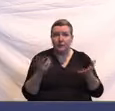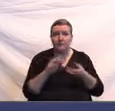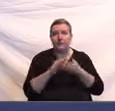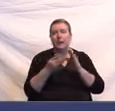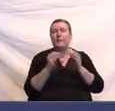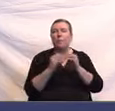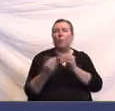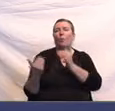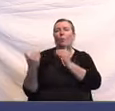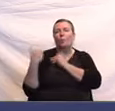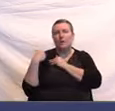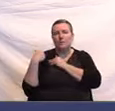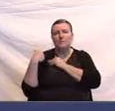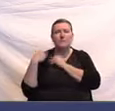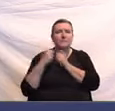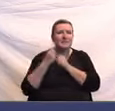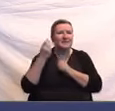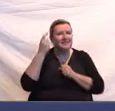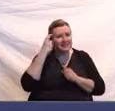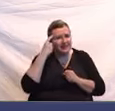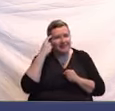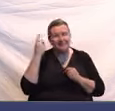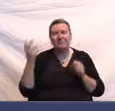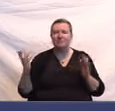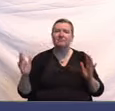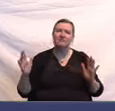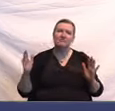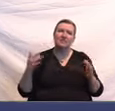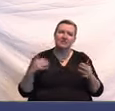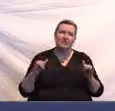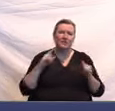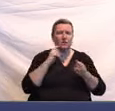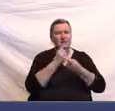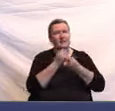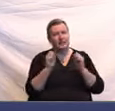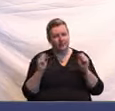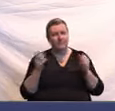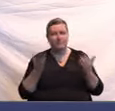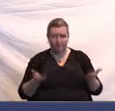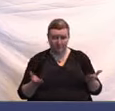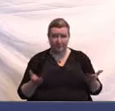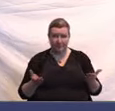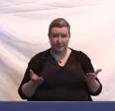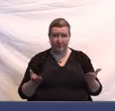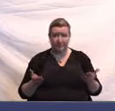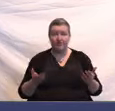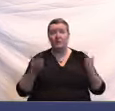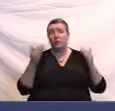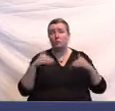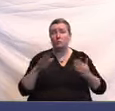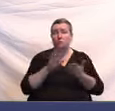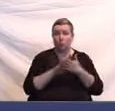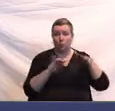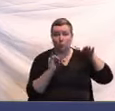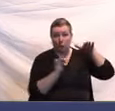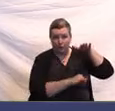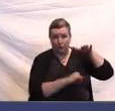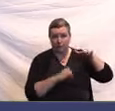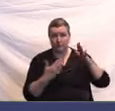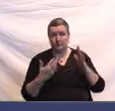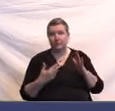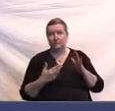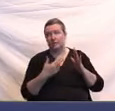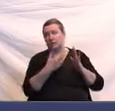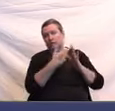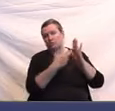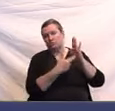the strongest gun safety state in America. Nothing new on school quarantine guidelines, but that's something I know Judy and Tina look at in their